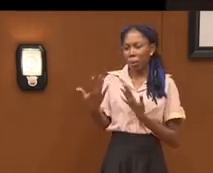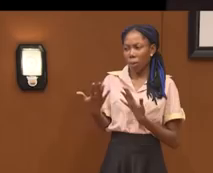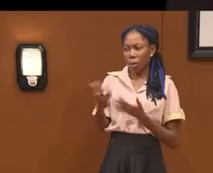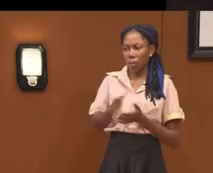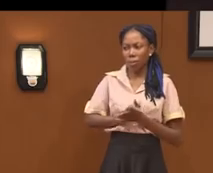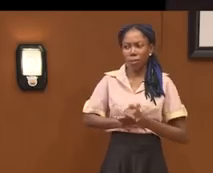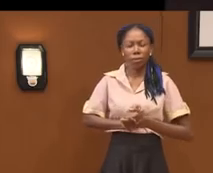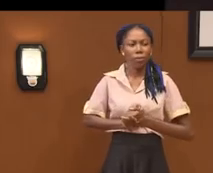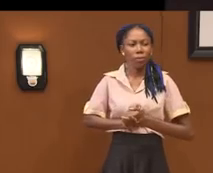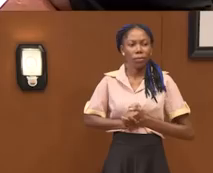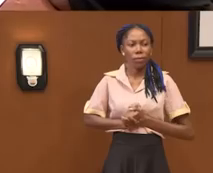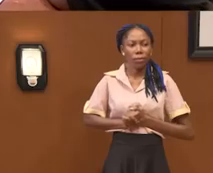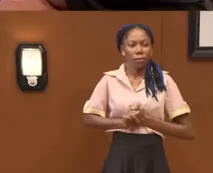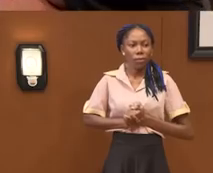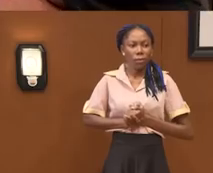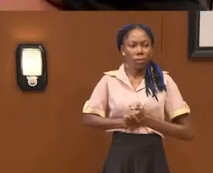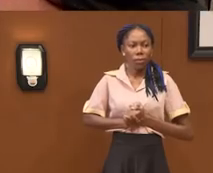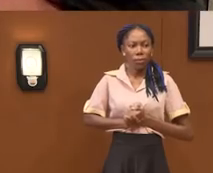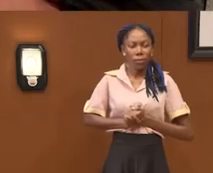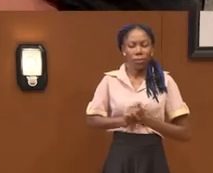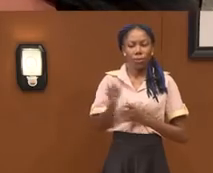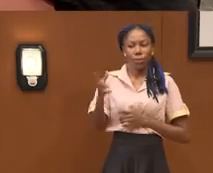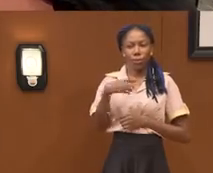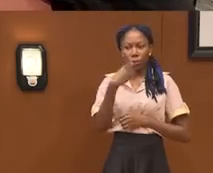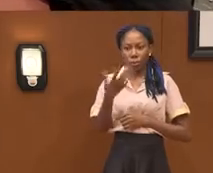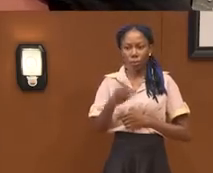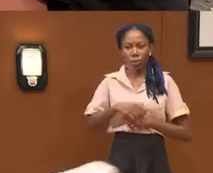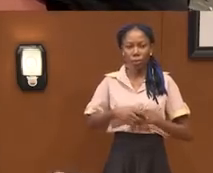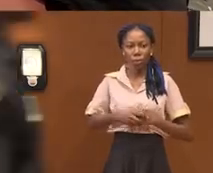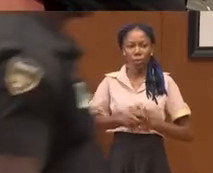me tell you the way it ought to be. Let me tell you.